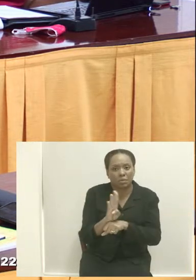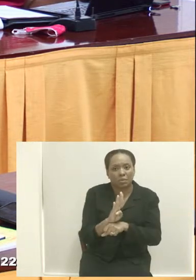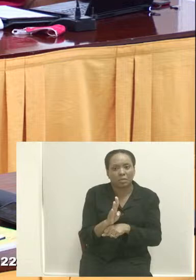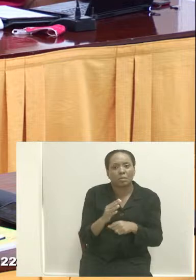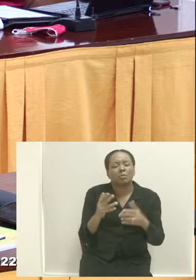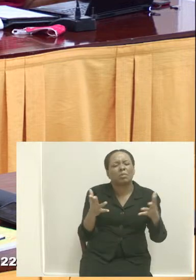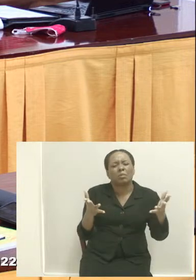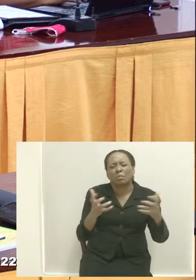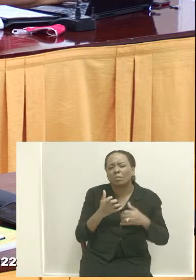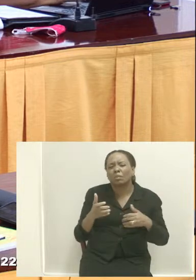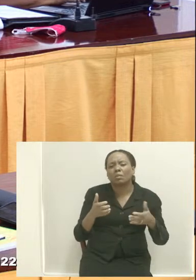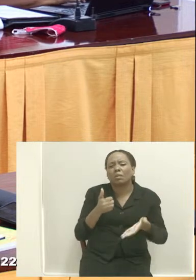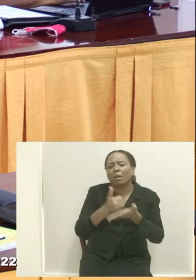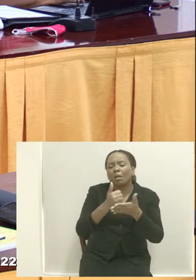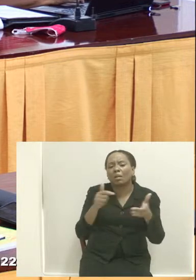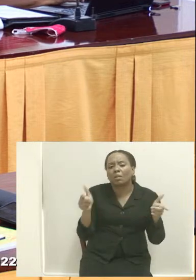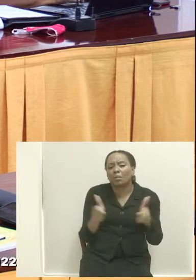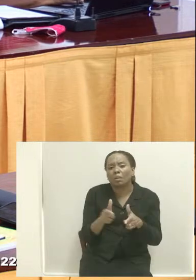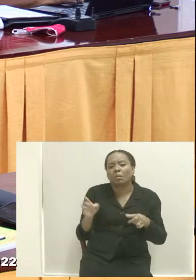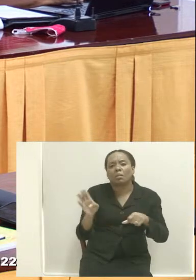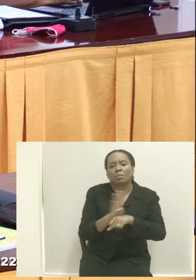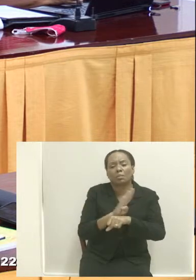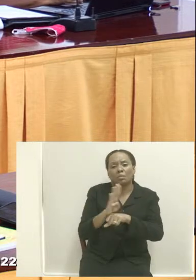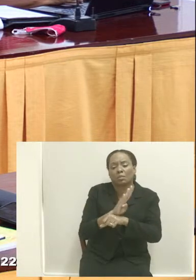access funding